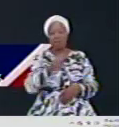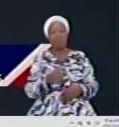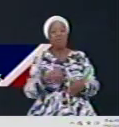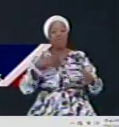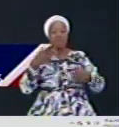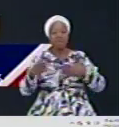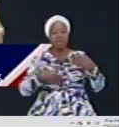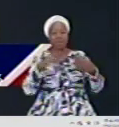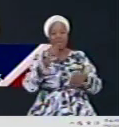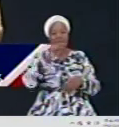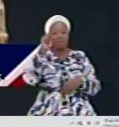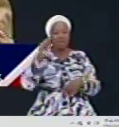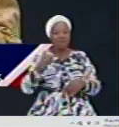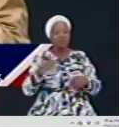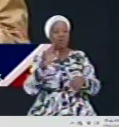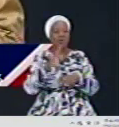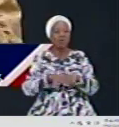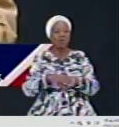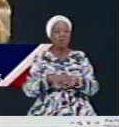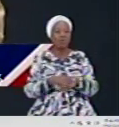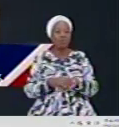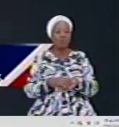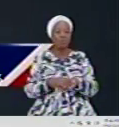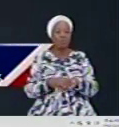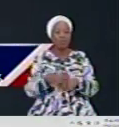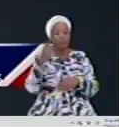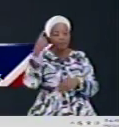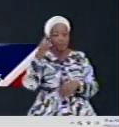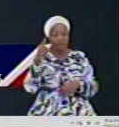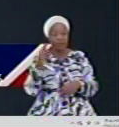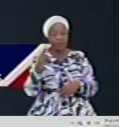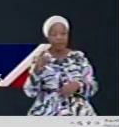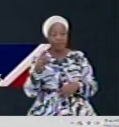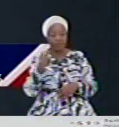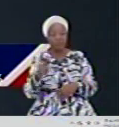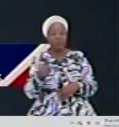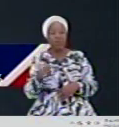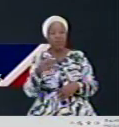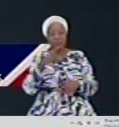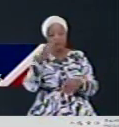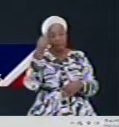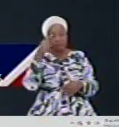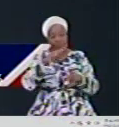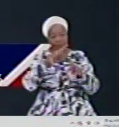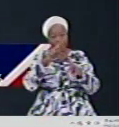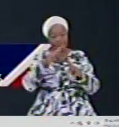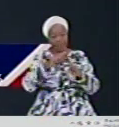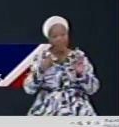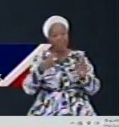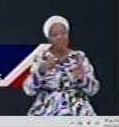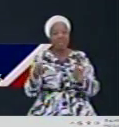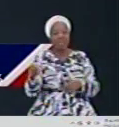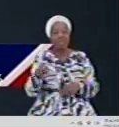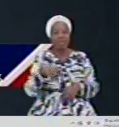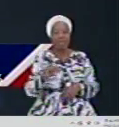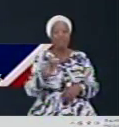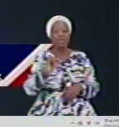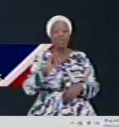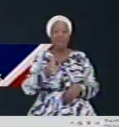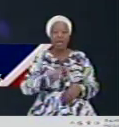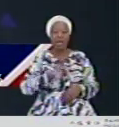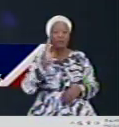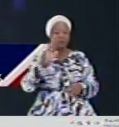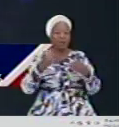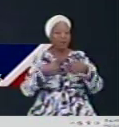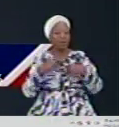on your behalf, but yet I would have you wise unto